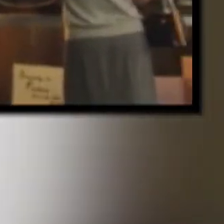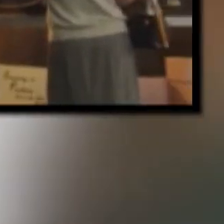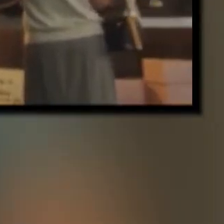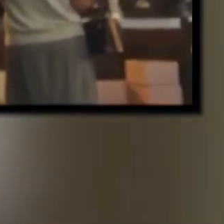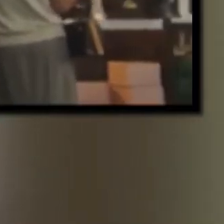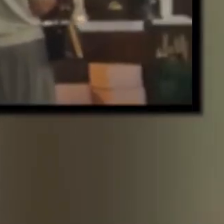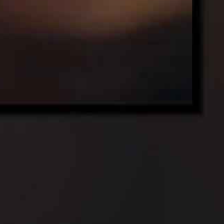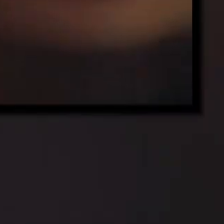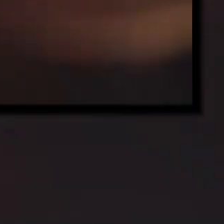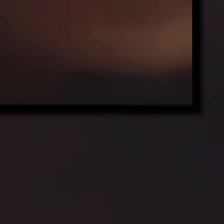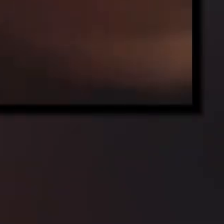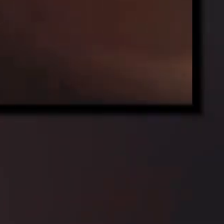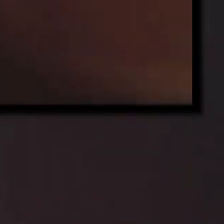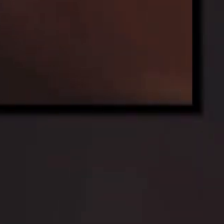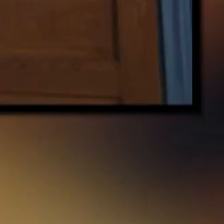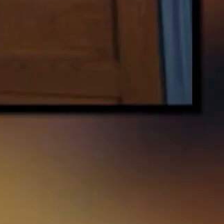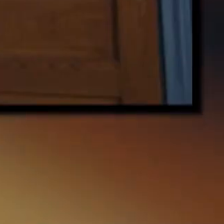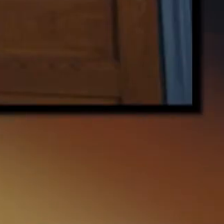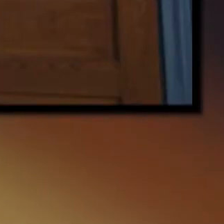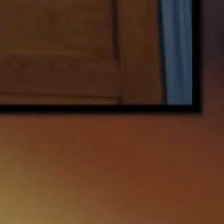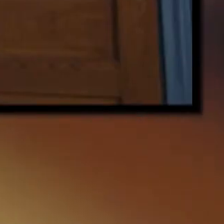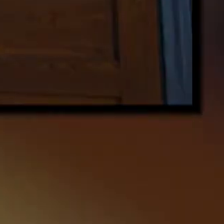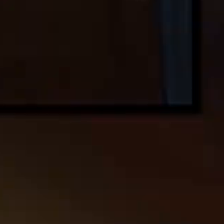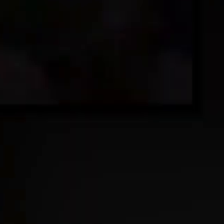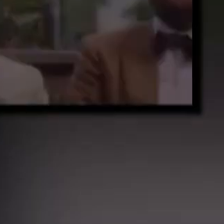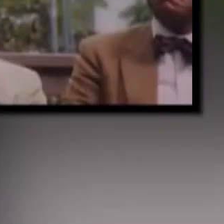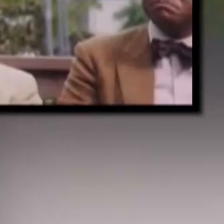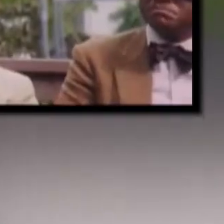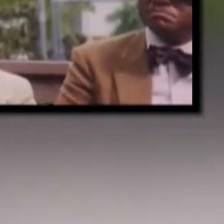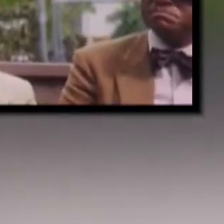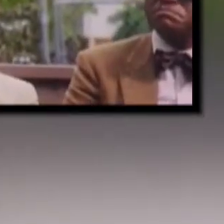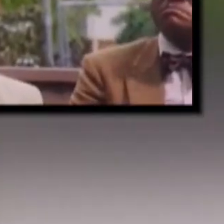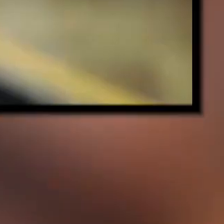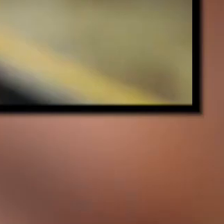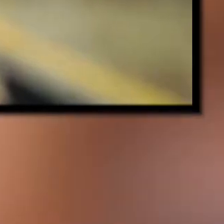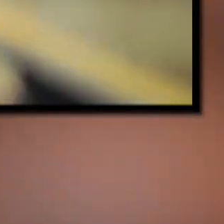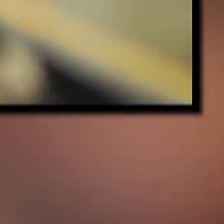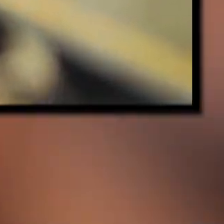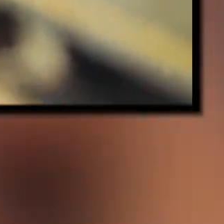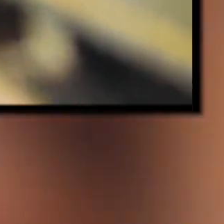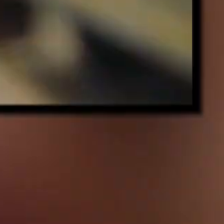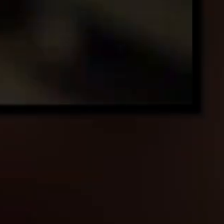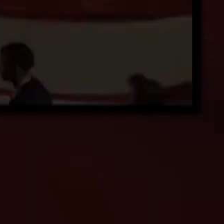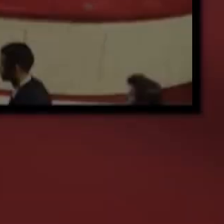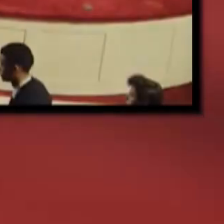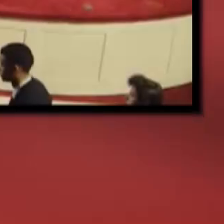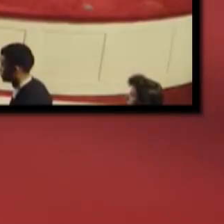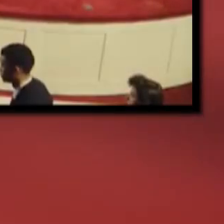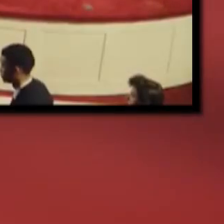1 month ago, I had a nice apartment in Chicago. I had a son.